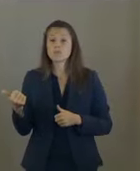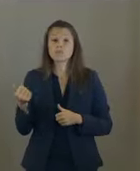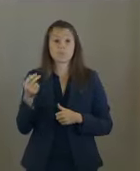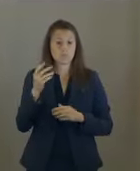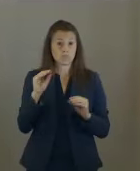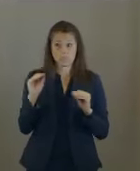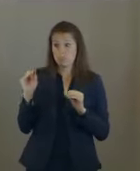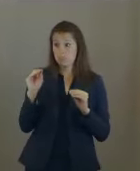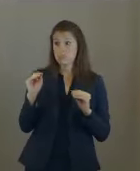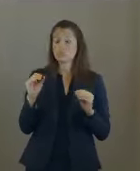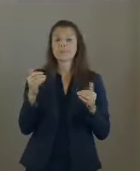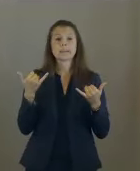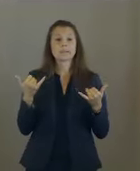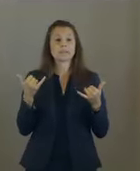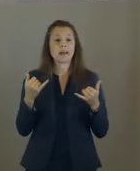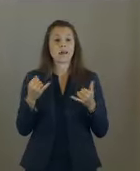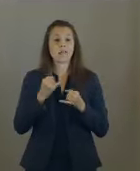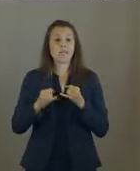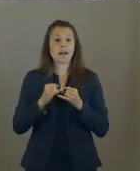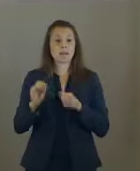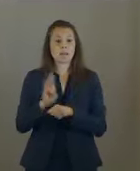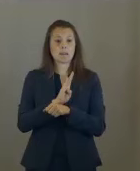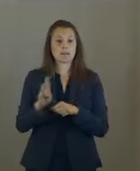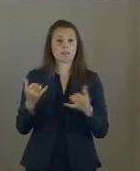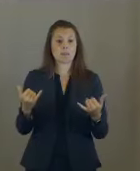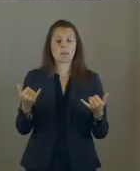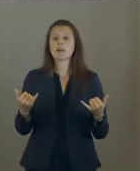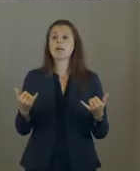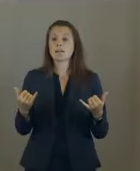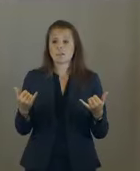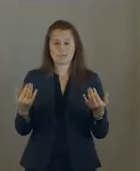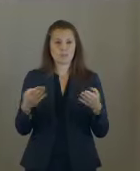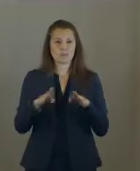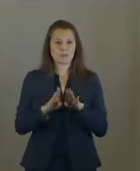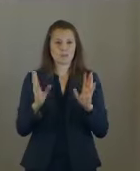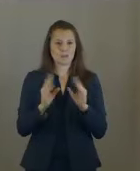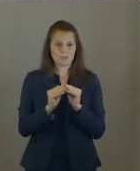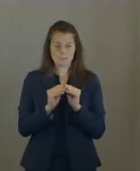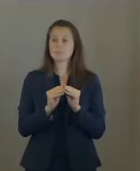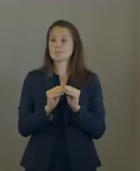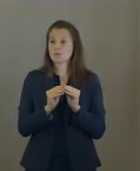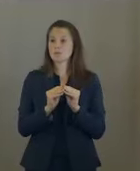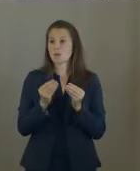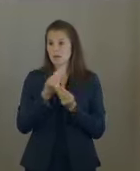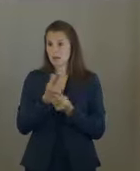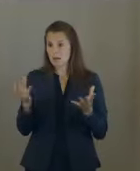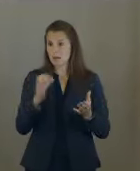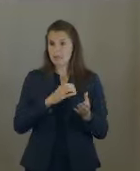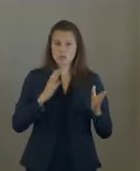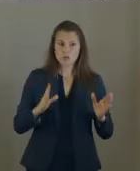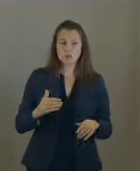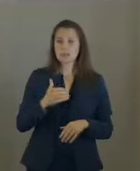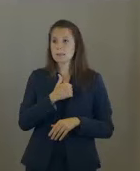Seeing none, we now head into the final business of today, and that is to adjourn. And so I just want to let the commissioners and members